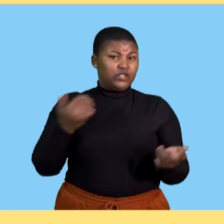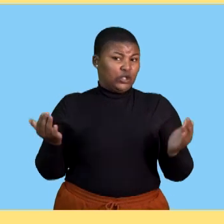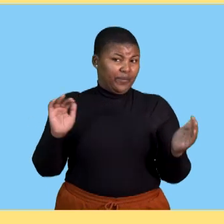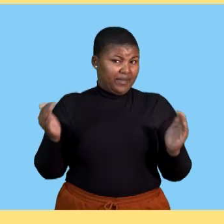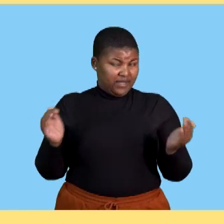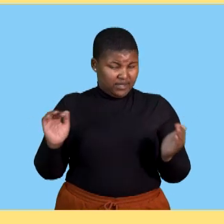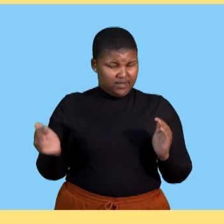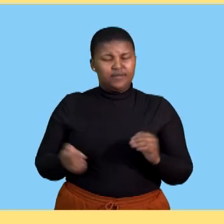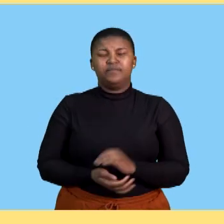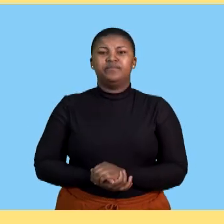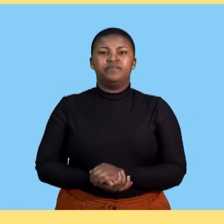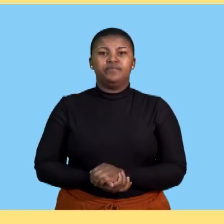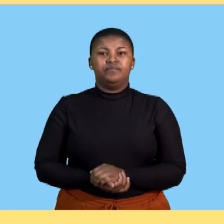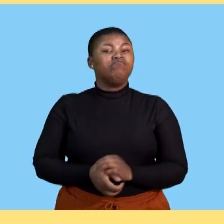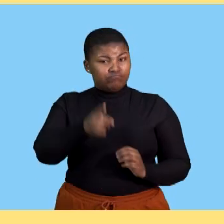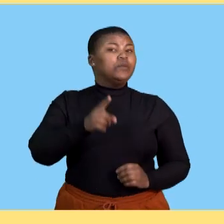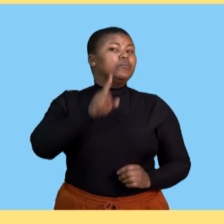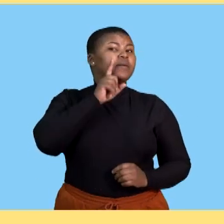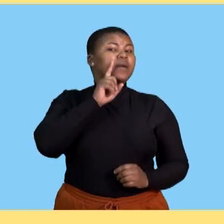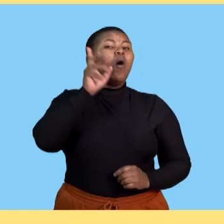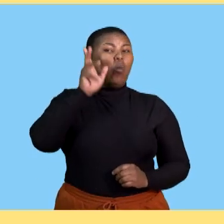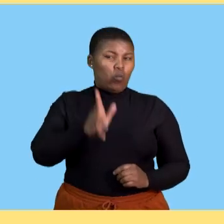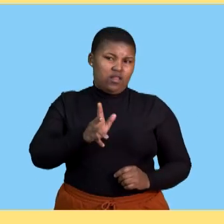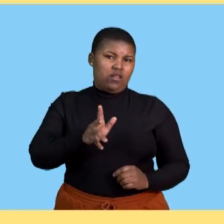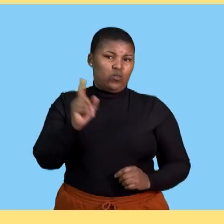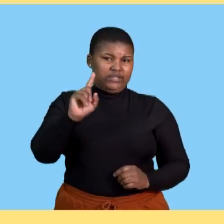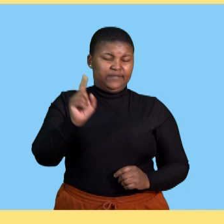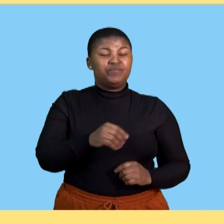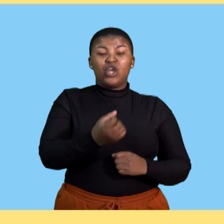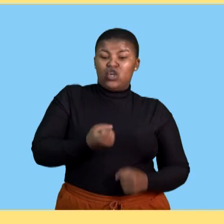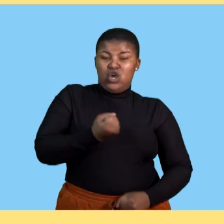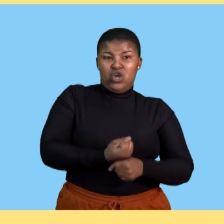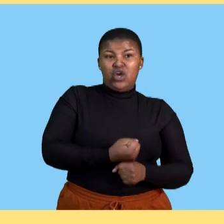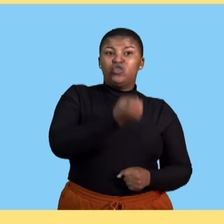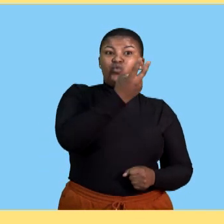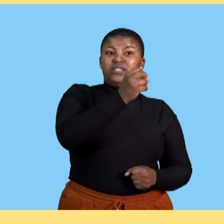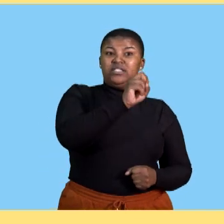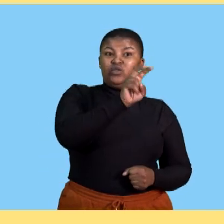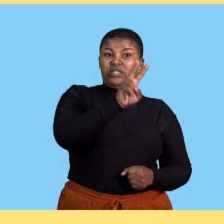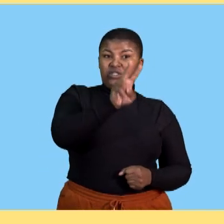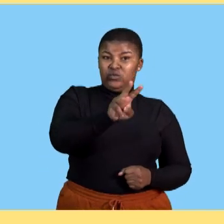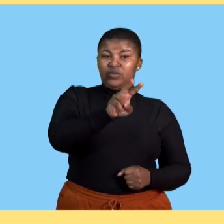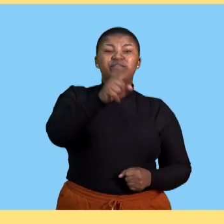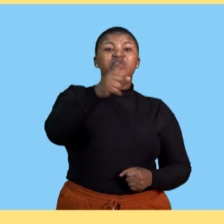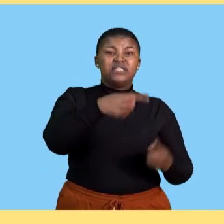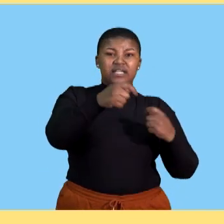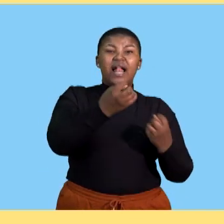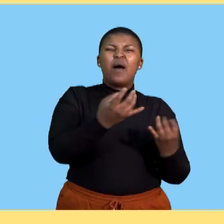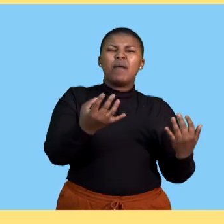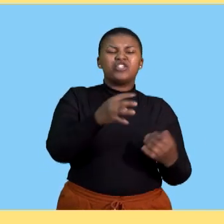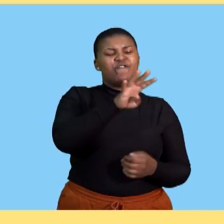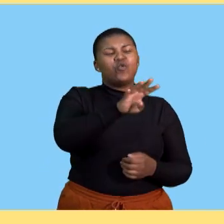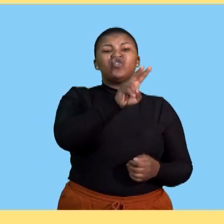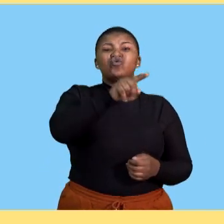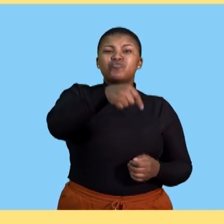When we compare, you will see that in 2022, the gross profit on sales was